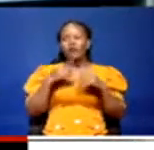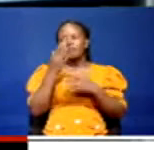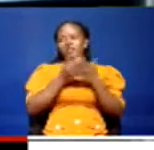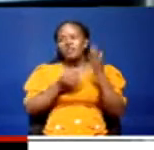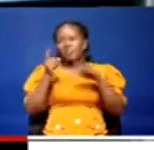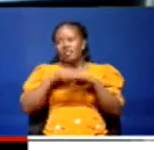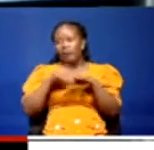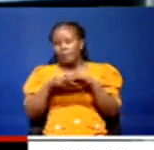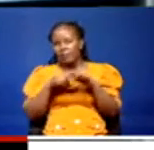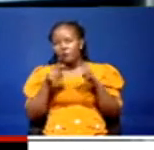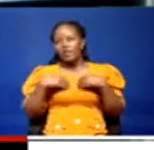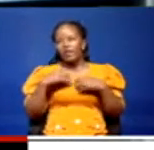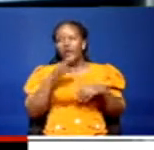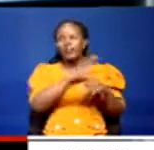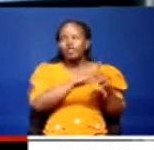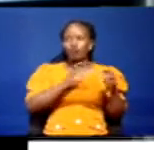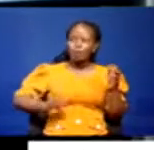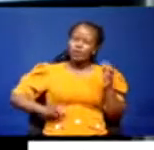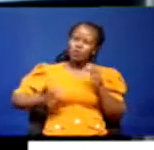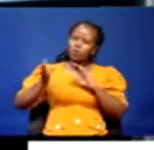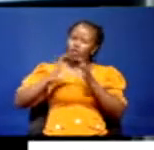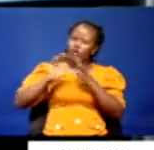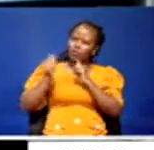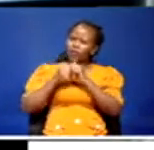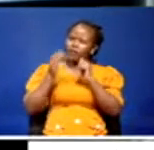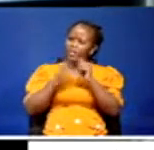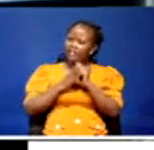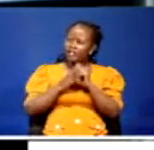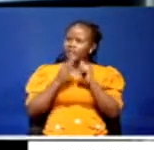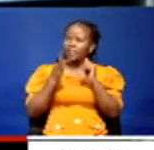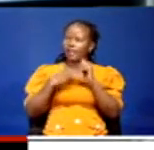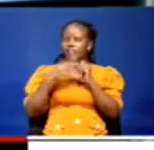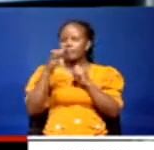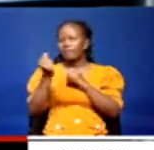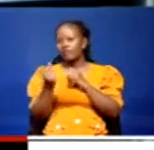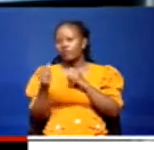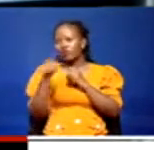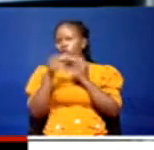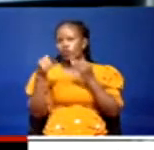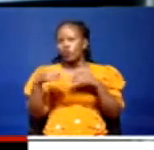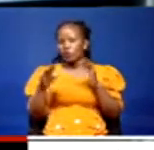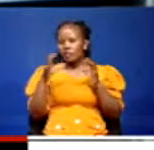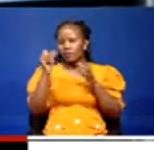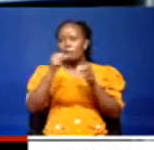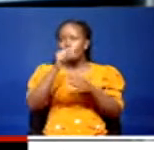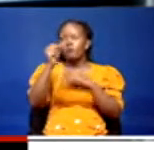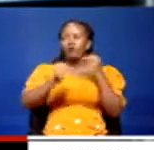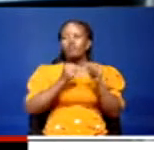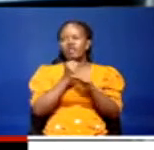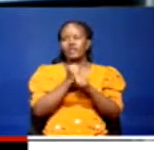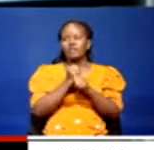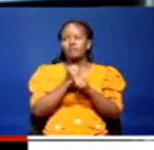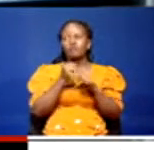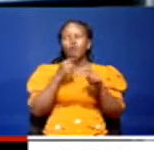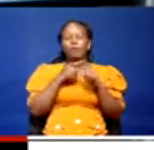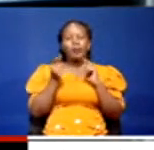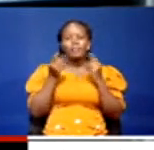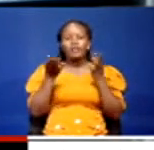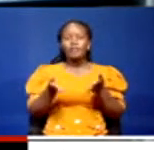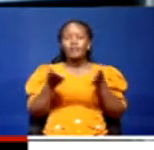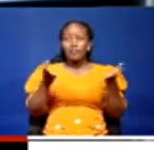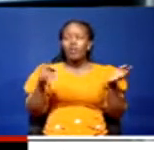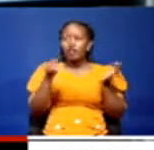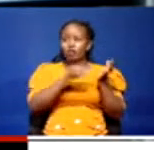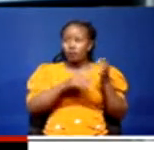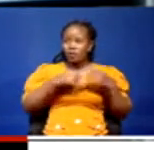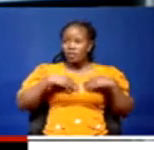was 1995 to about 1990. We lost 5 years. I credit where we sit today to the chair, who was